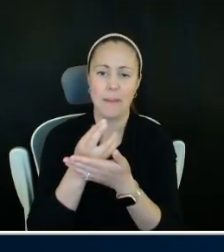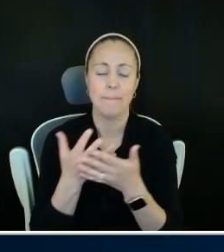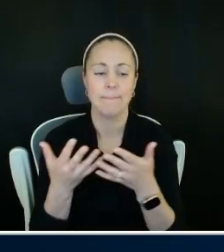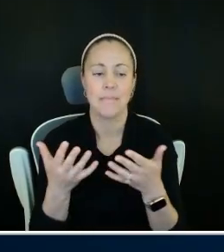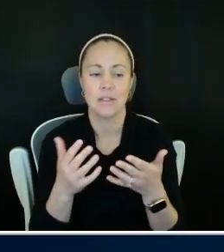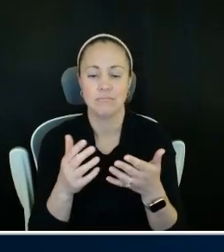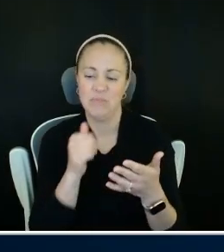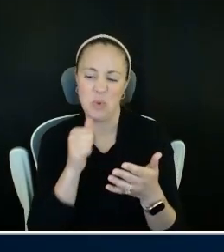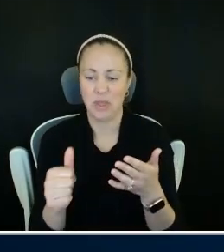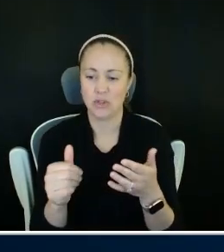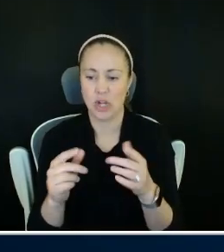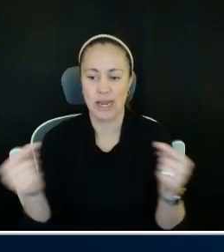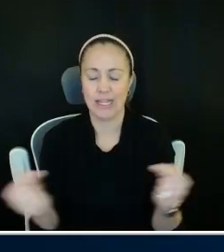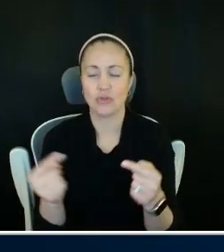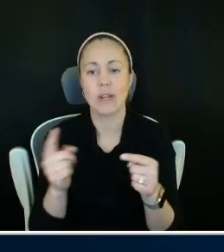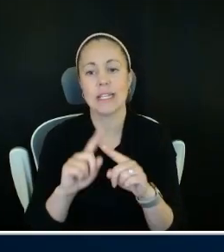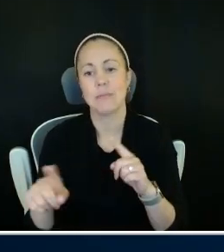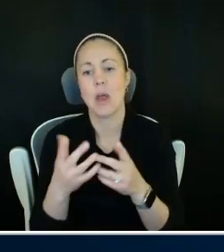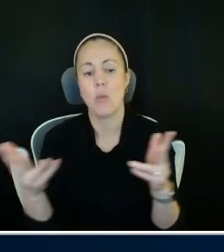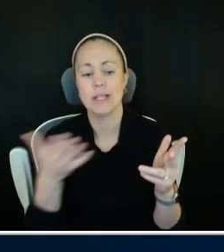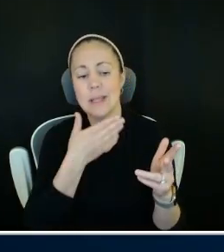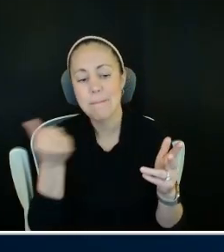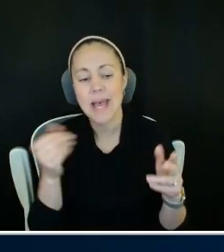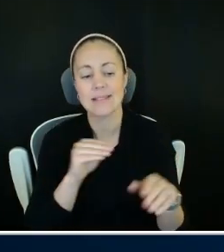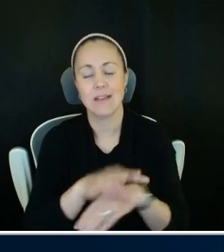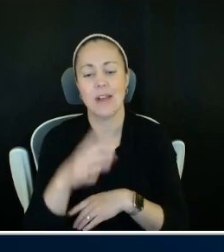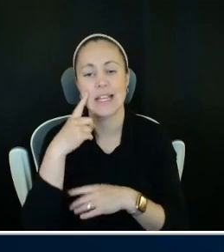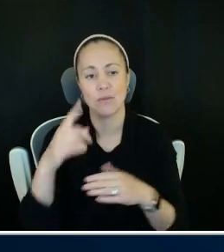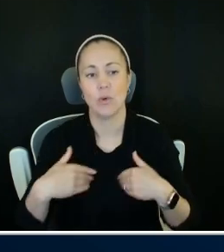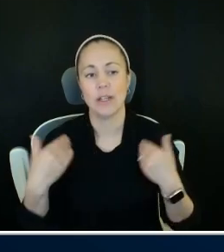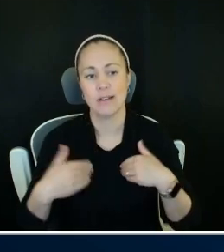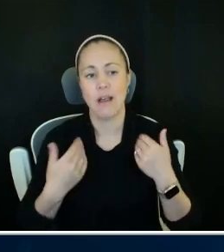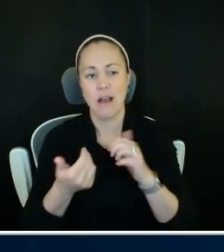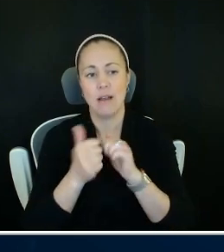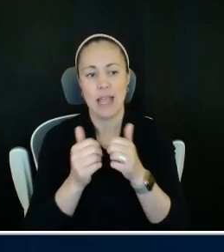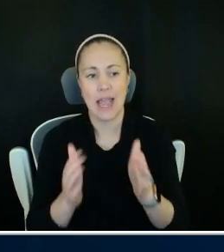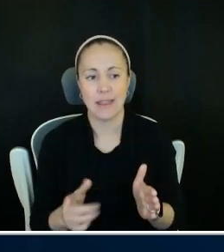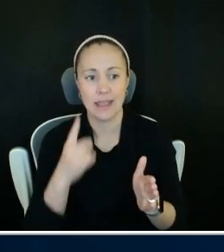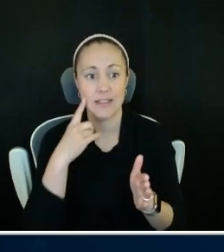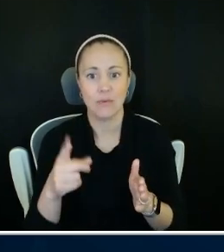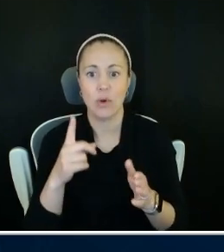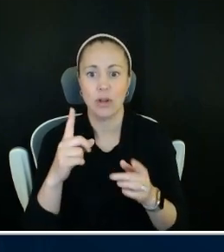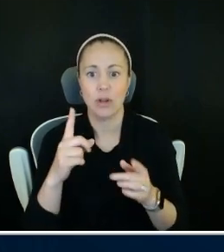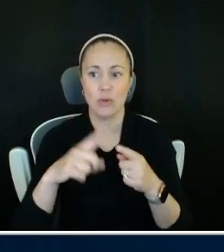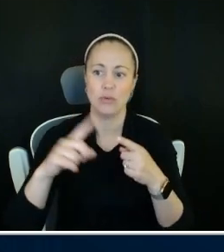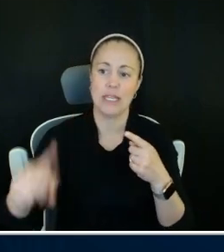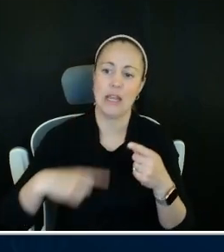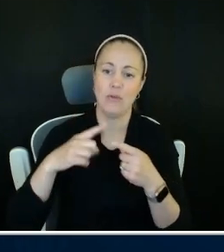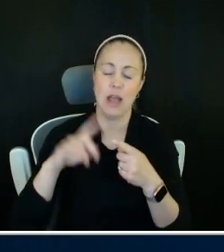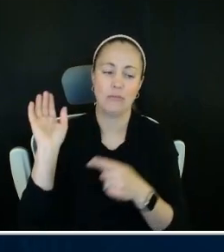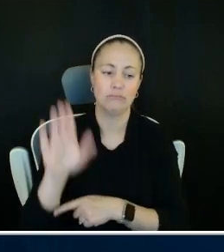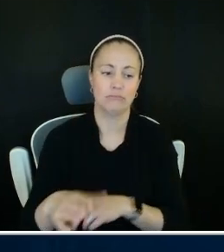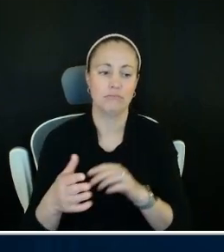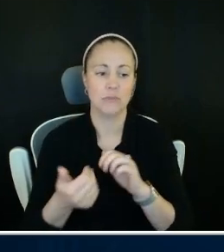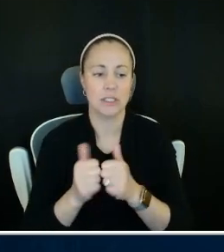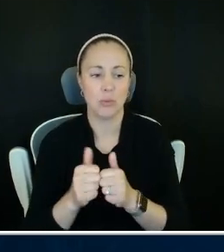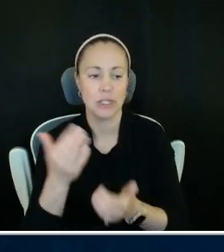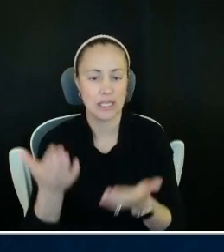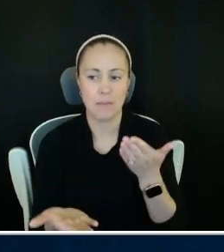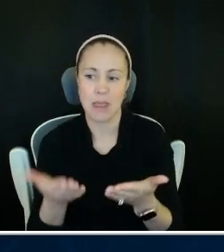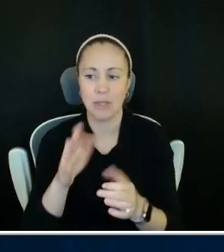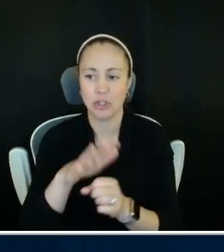had to give them the best piece of advice you have, who are playing those year-round sports and might be putting stress on their arms?